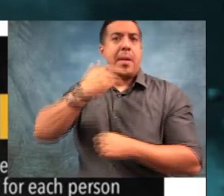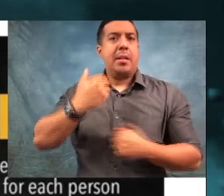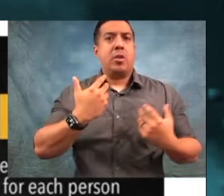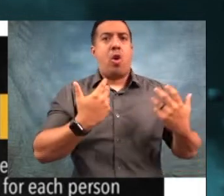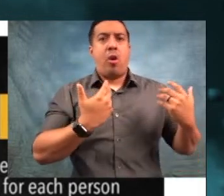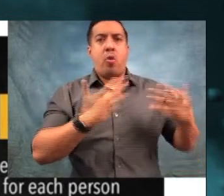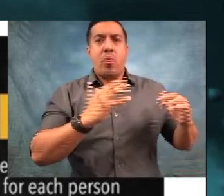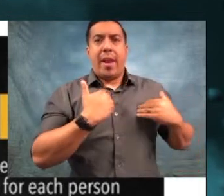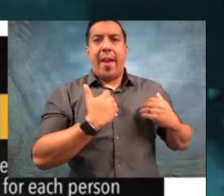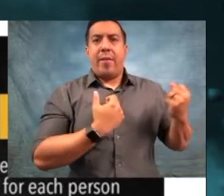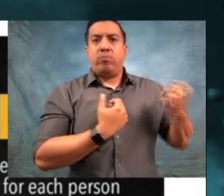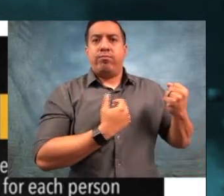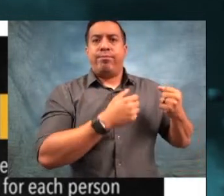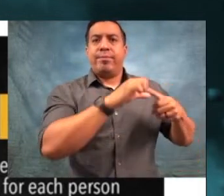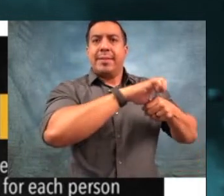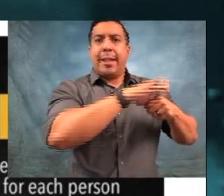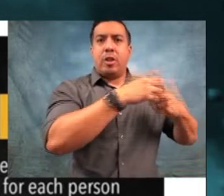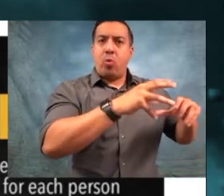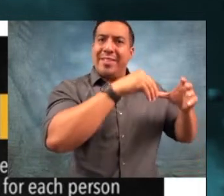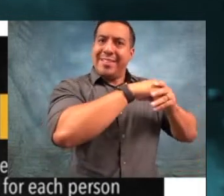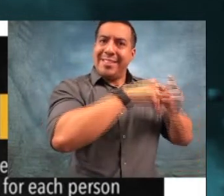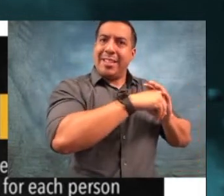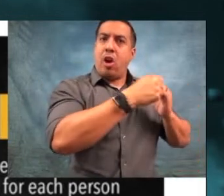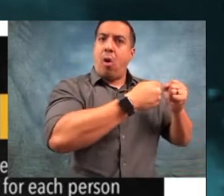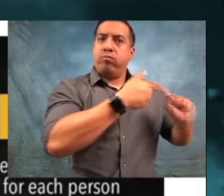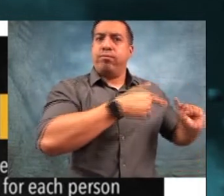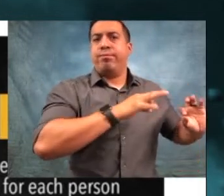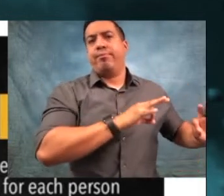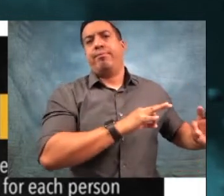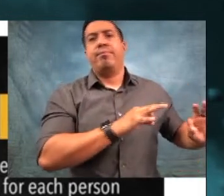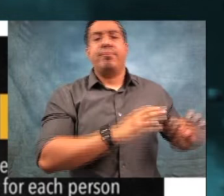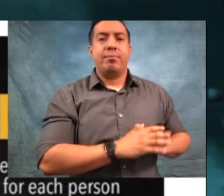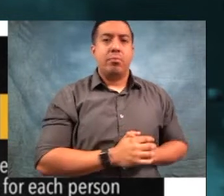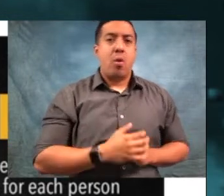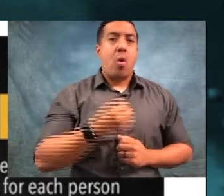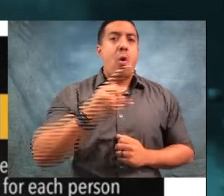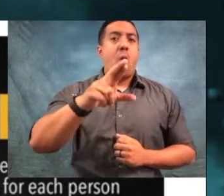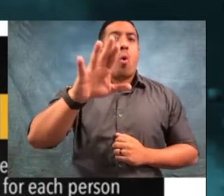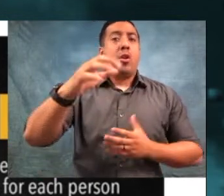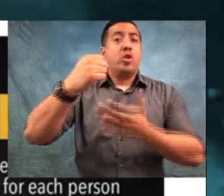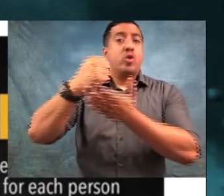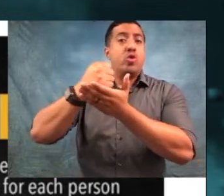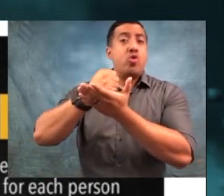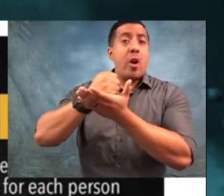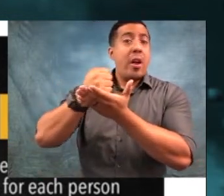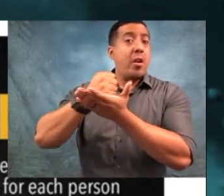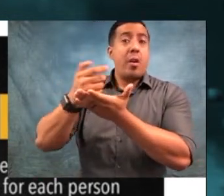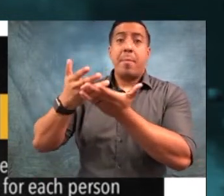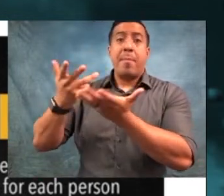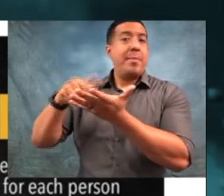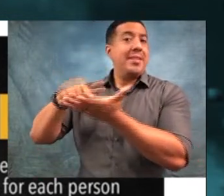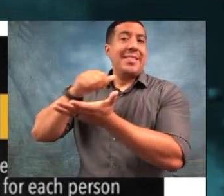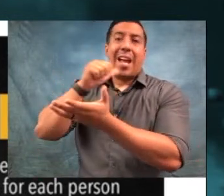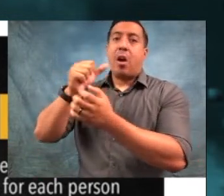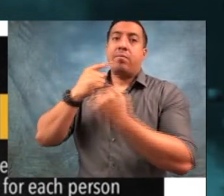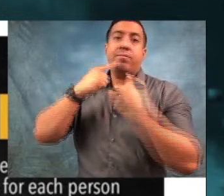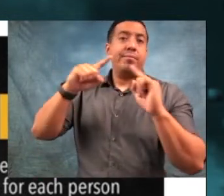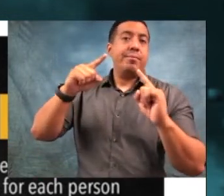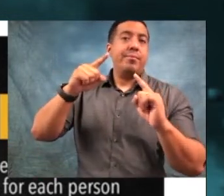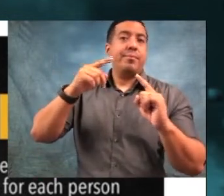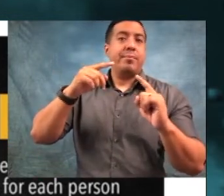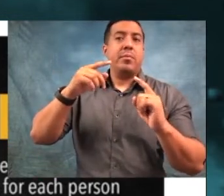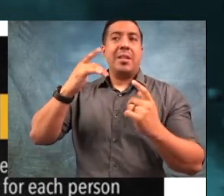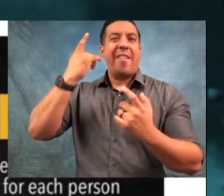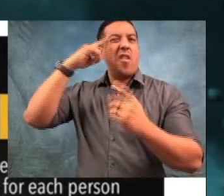so it's good to have that full tank of gas you can work with. Have cash on hand. It's quite possible your credit